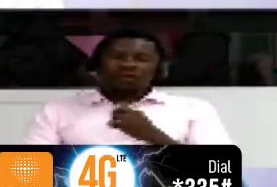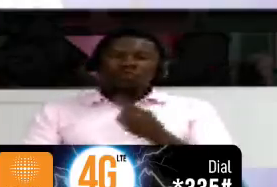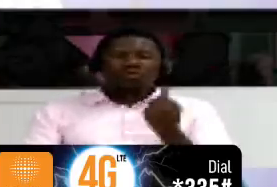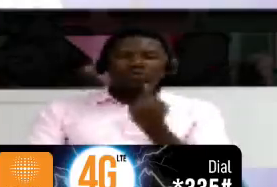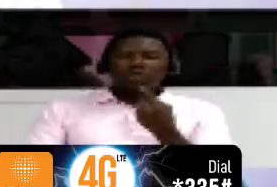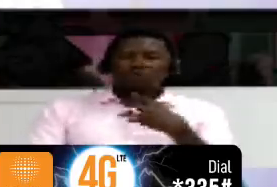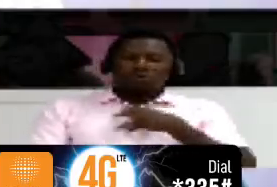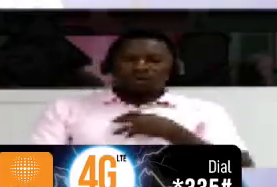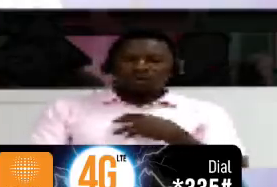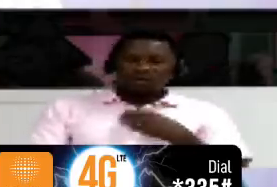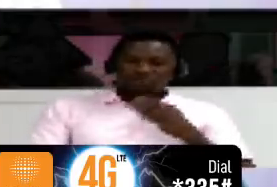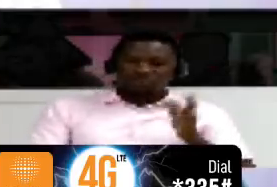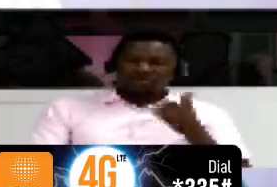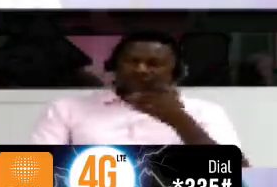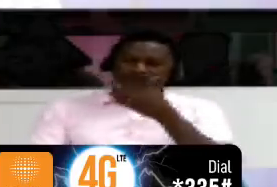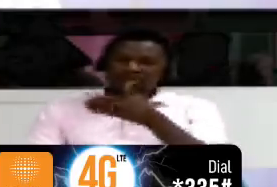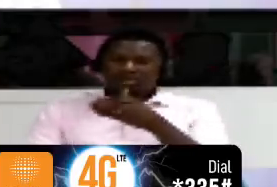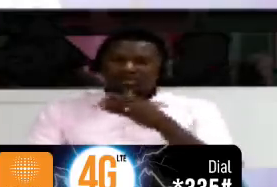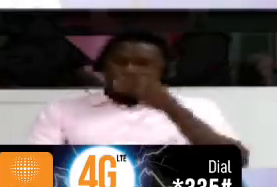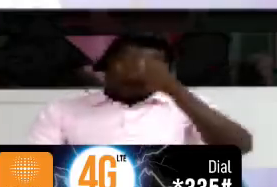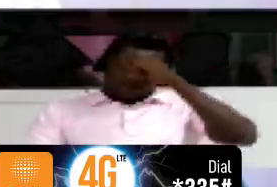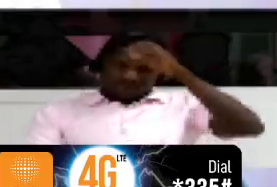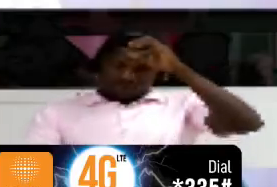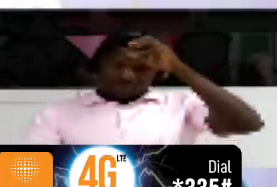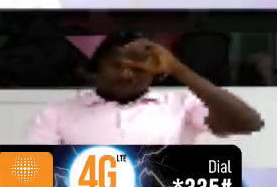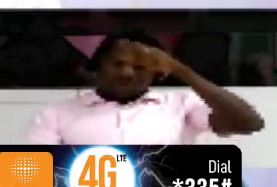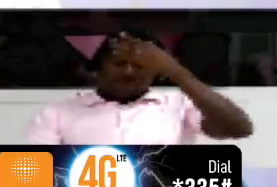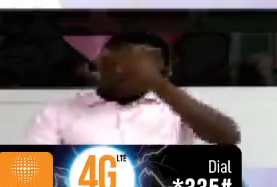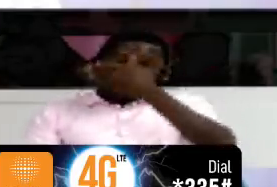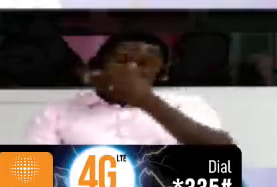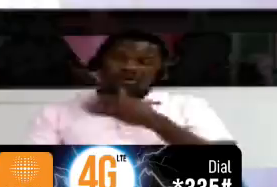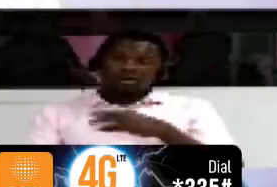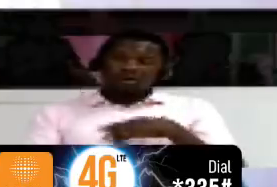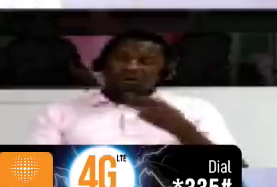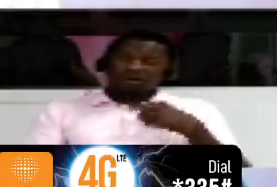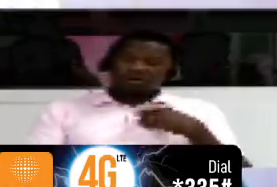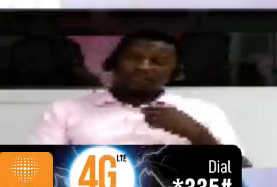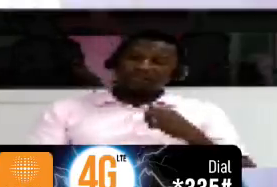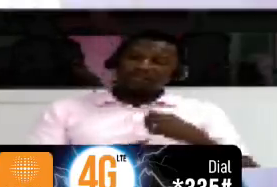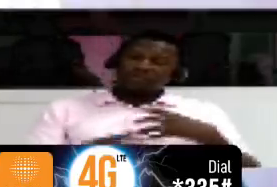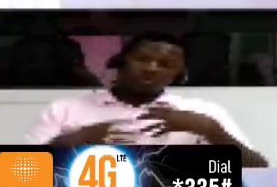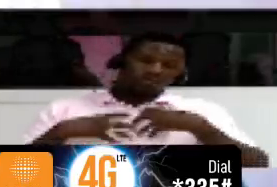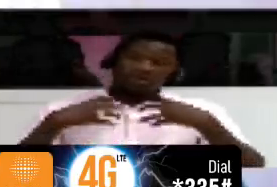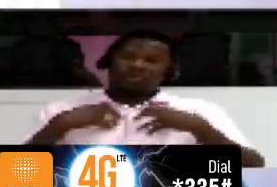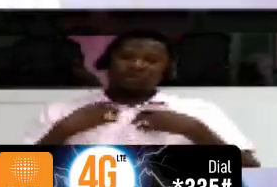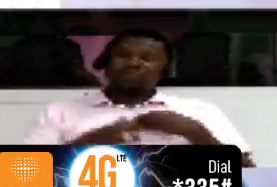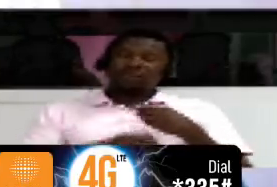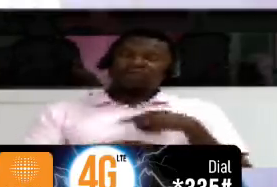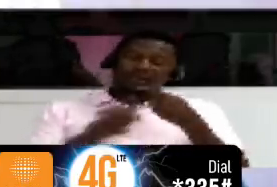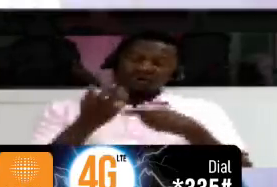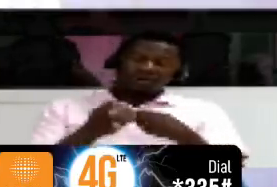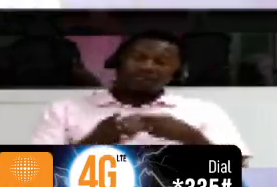to show the commissioner about our frustrations and equally to pay condolence to the bereaved family.